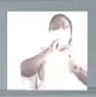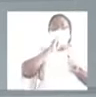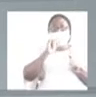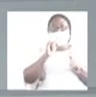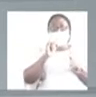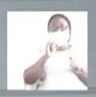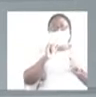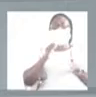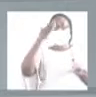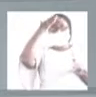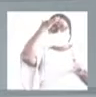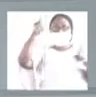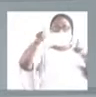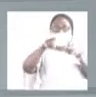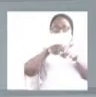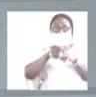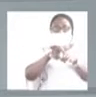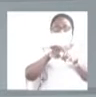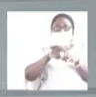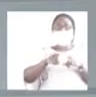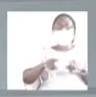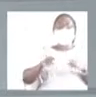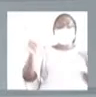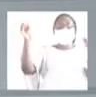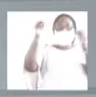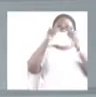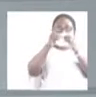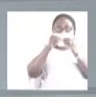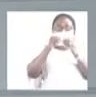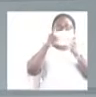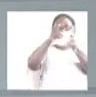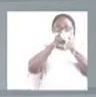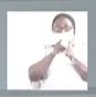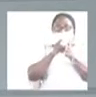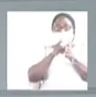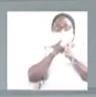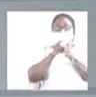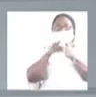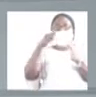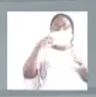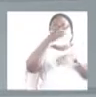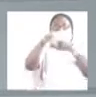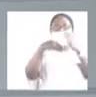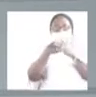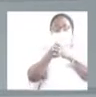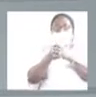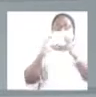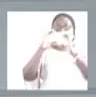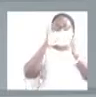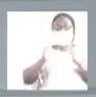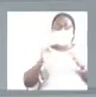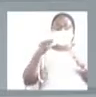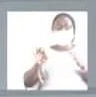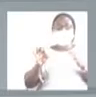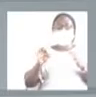3,006, the quantity these 3 consumers purchased were 60 dozens per